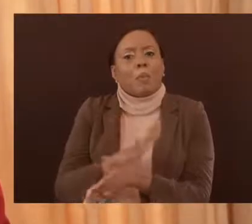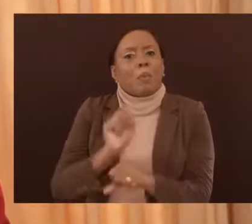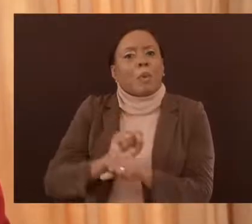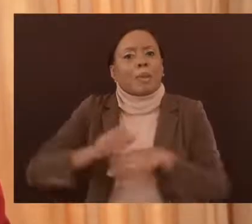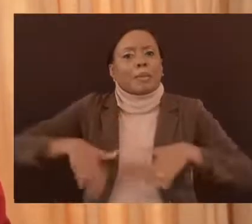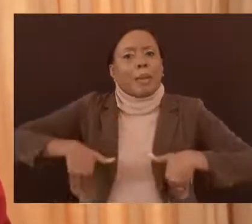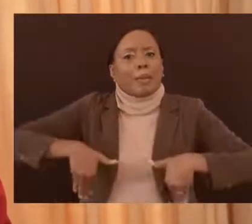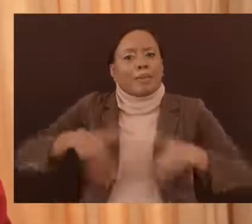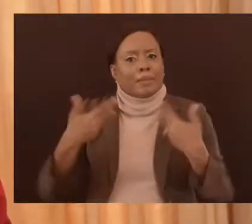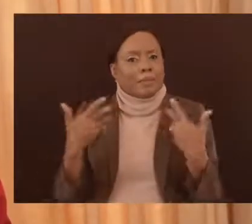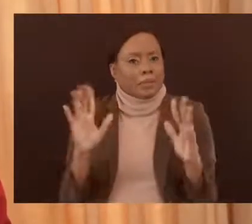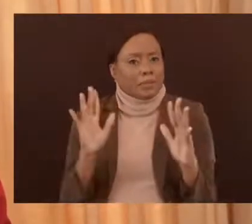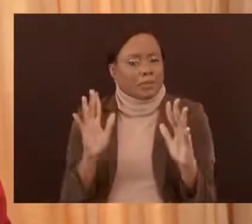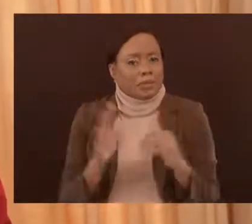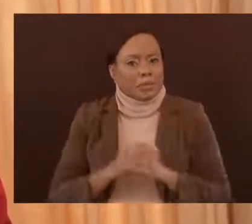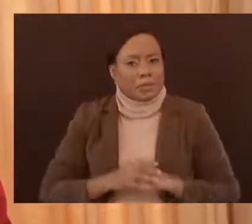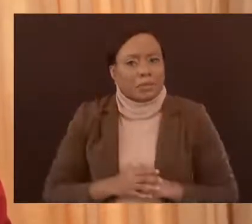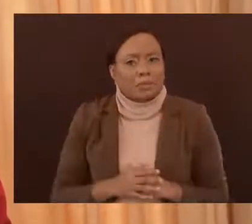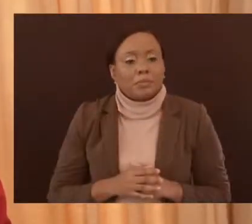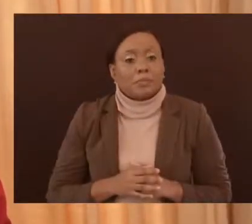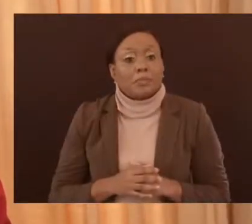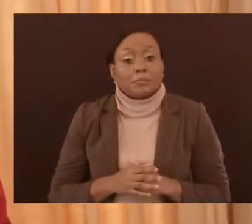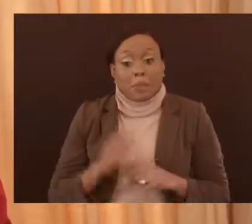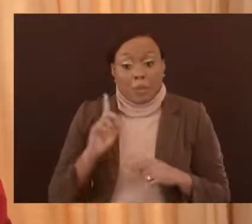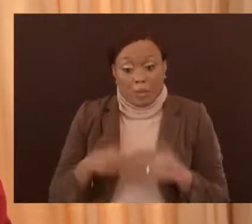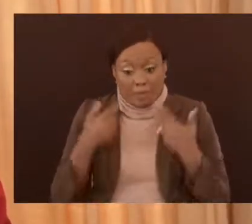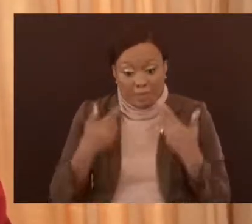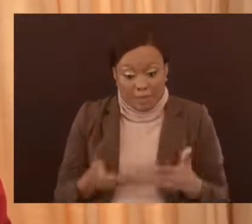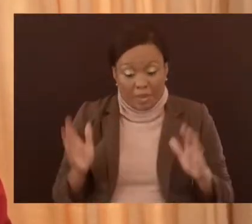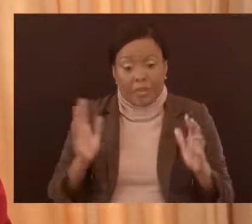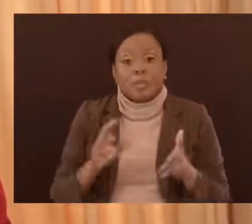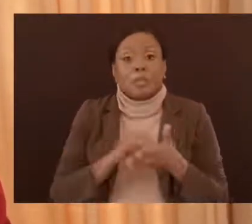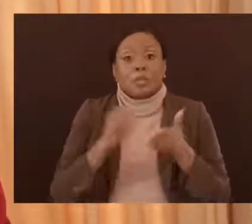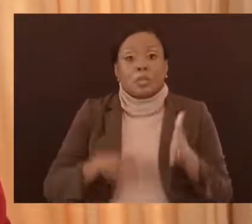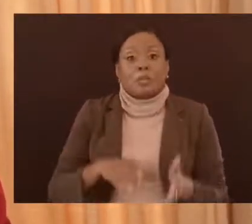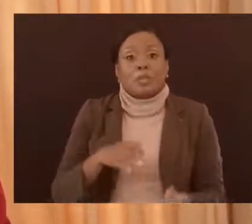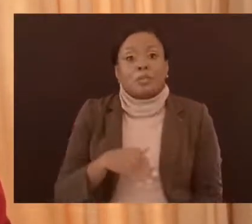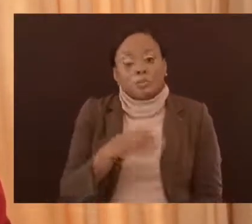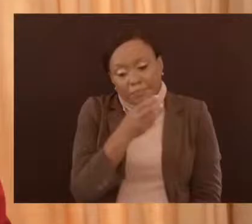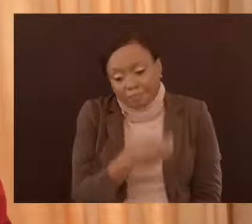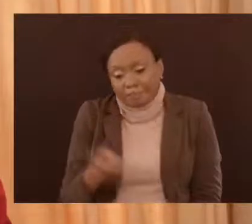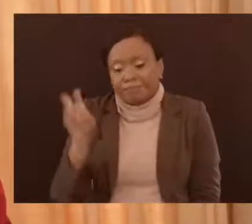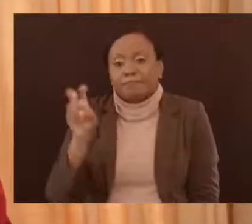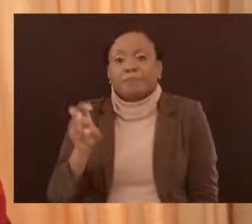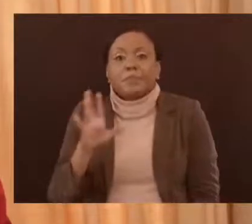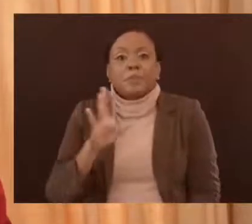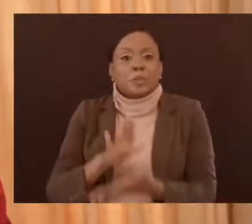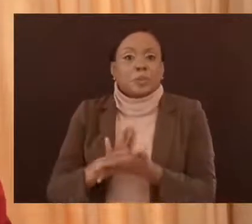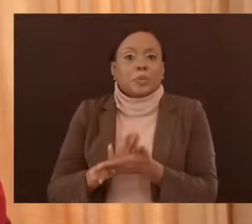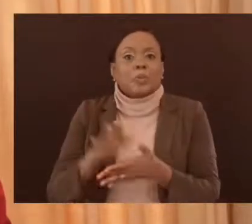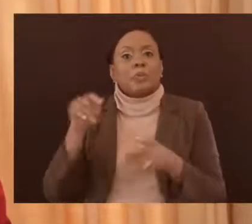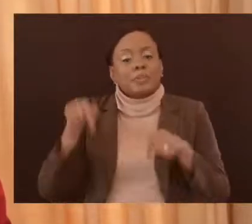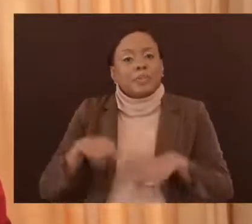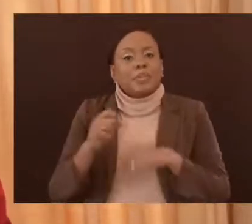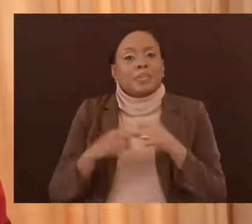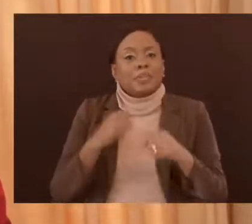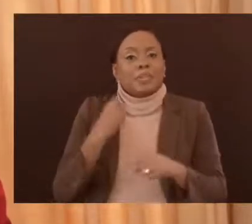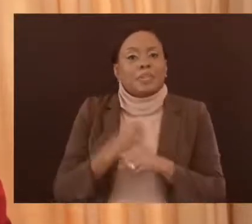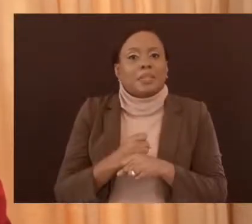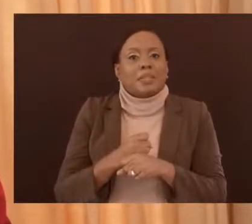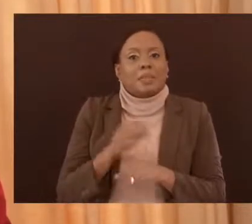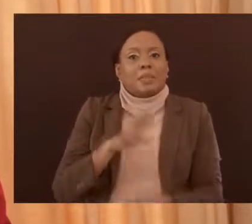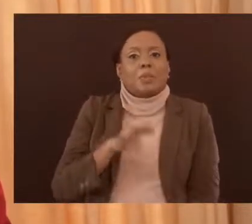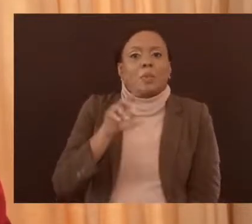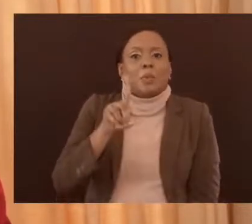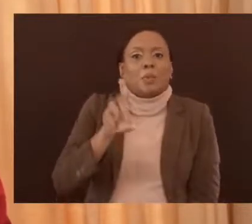finalize these things. Our students are then allocated to one of the few schools which has an available space, and this year we've had to allocate